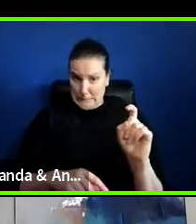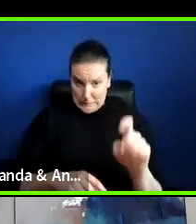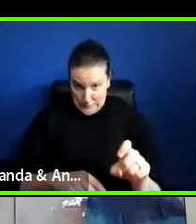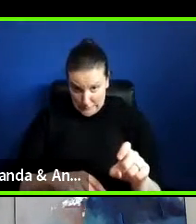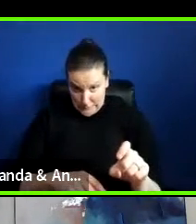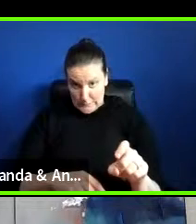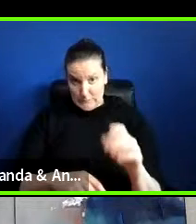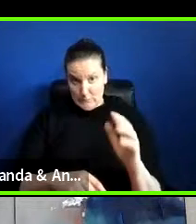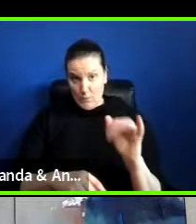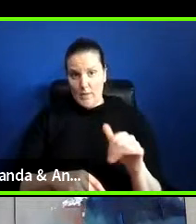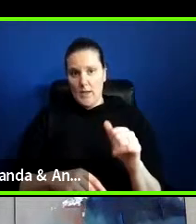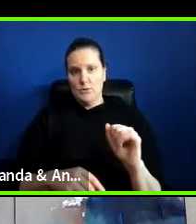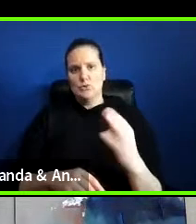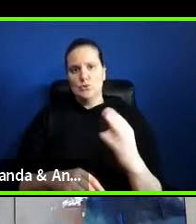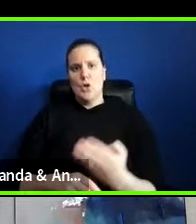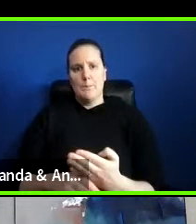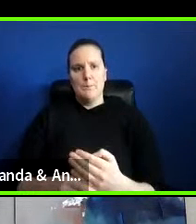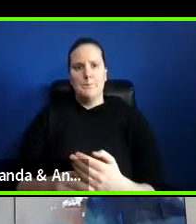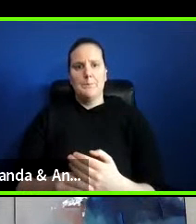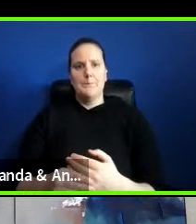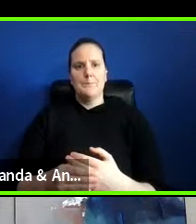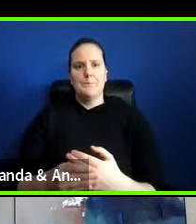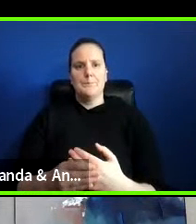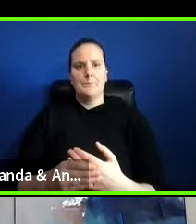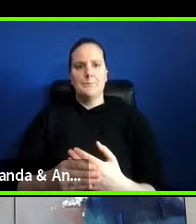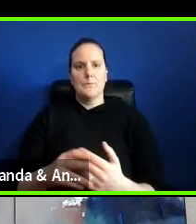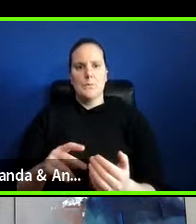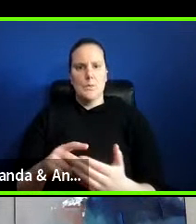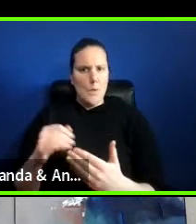that job, for those projects?